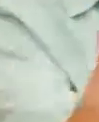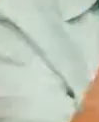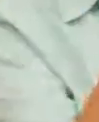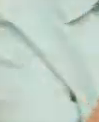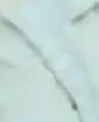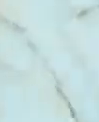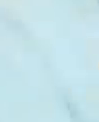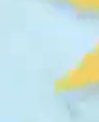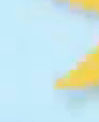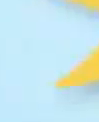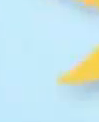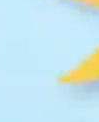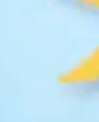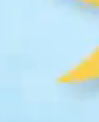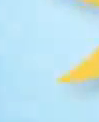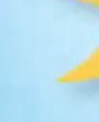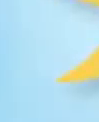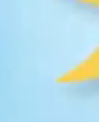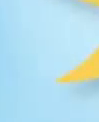Bishop?